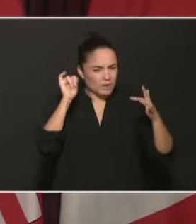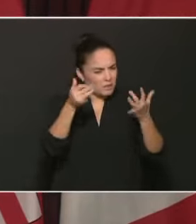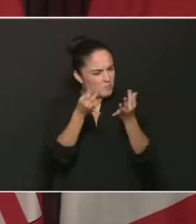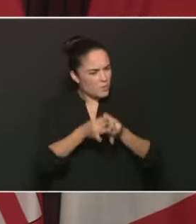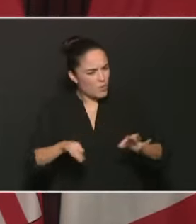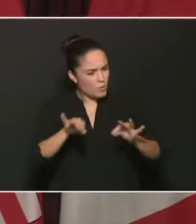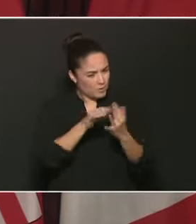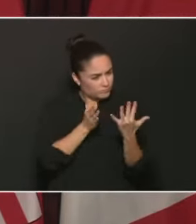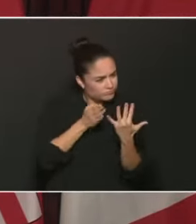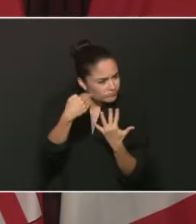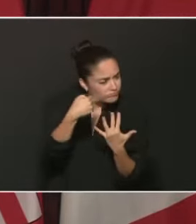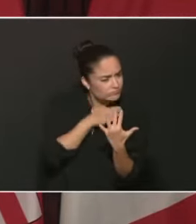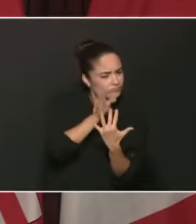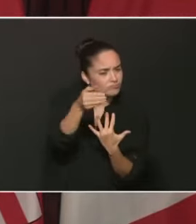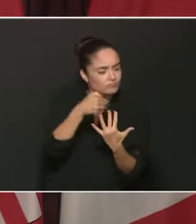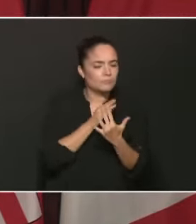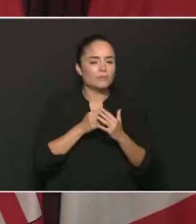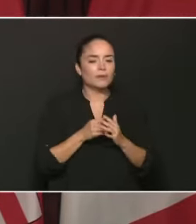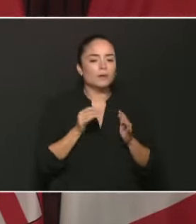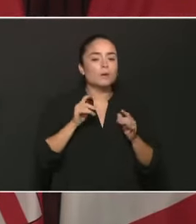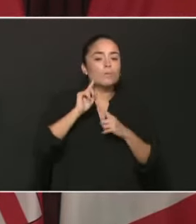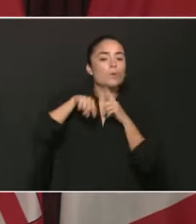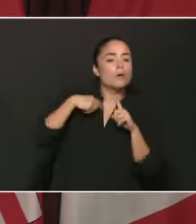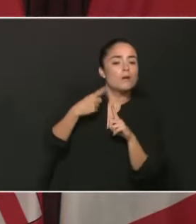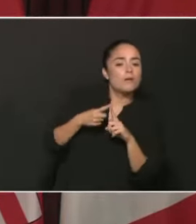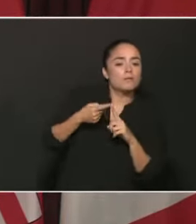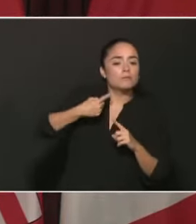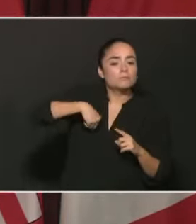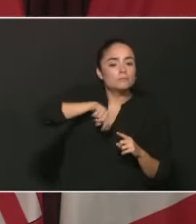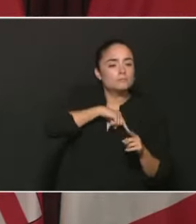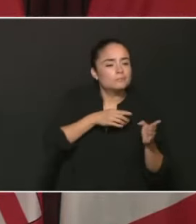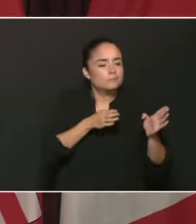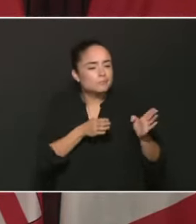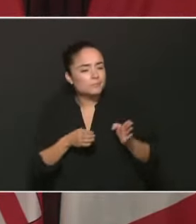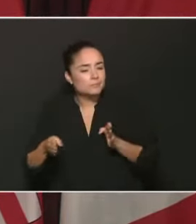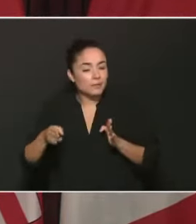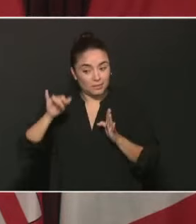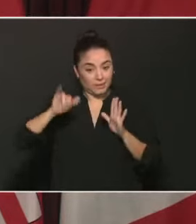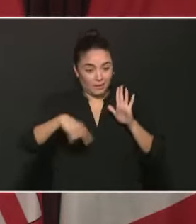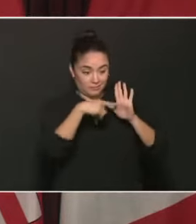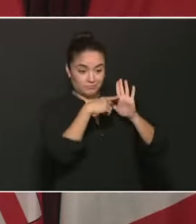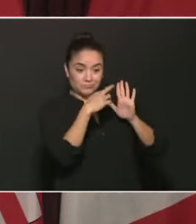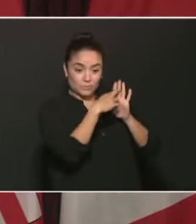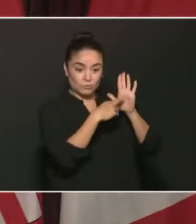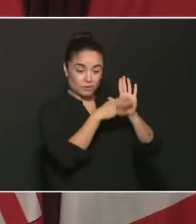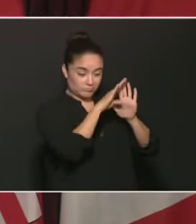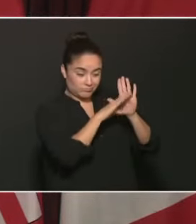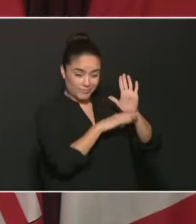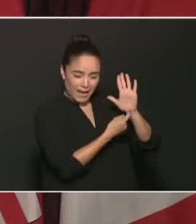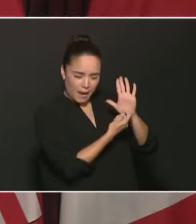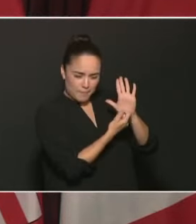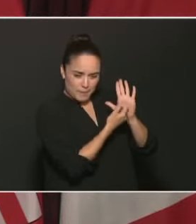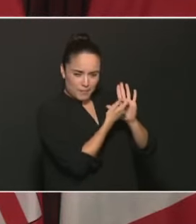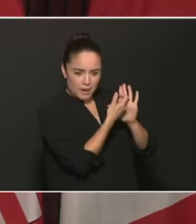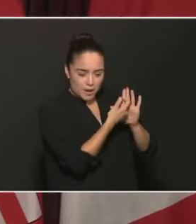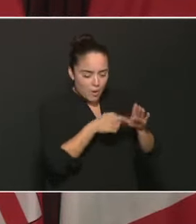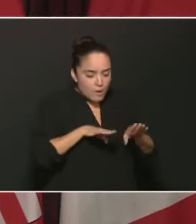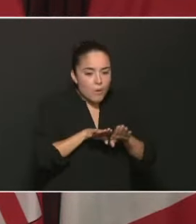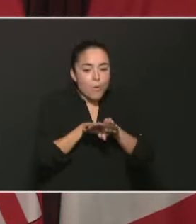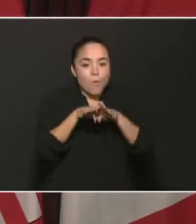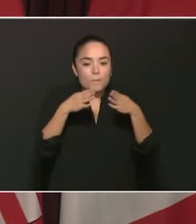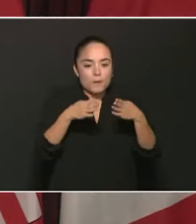we're thinking of removing measures to give all of our community an idea of how we can progress through this Delta